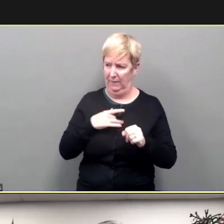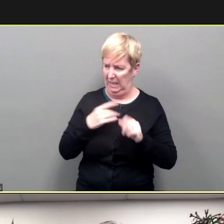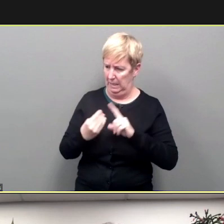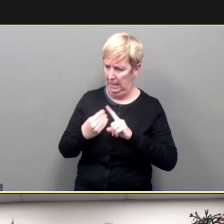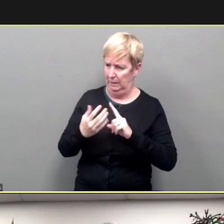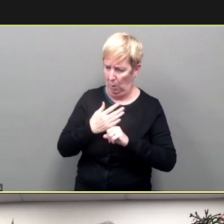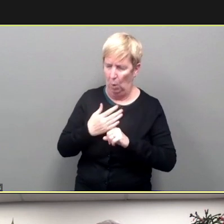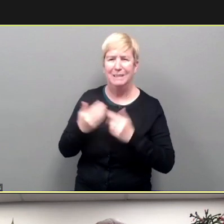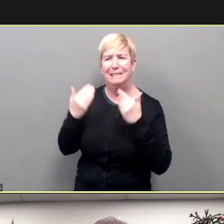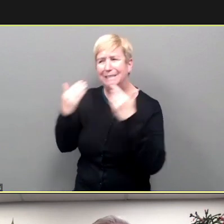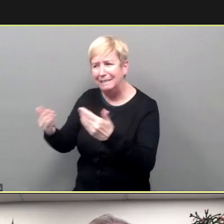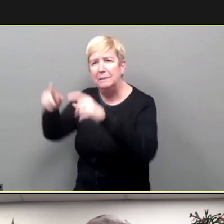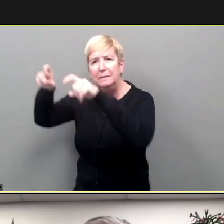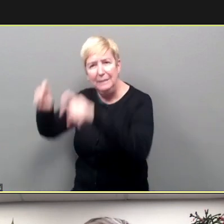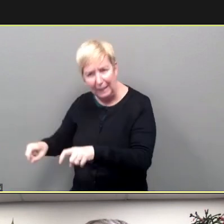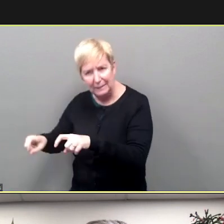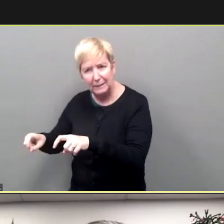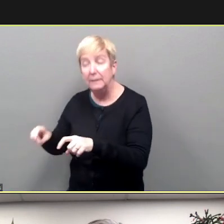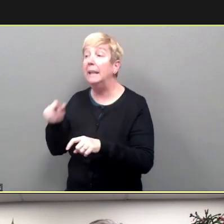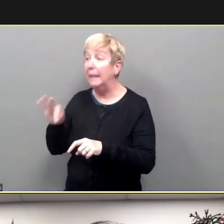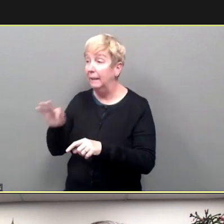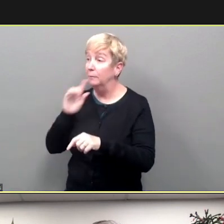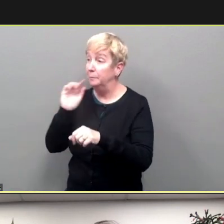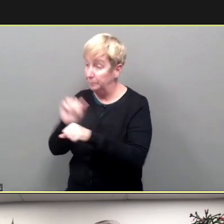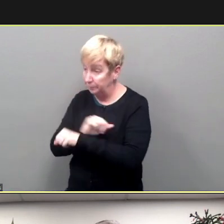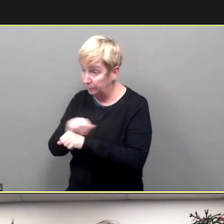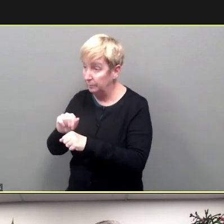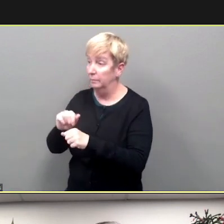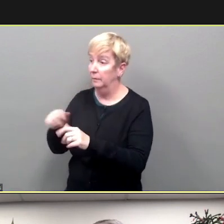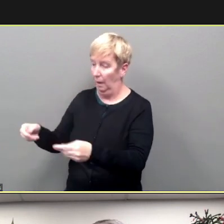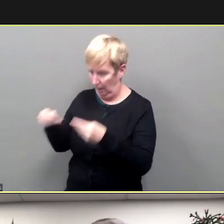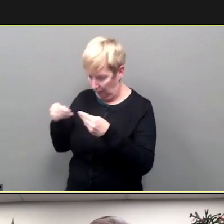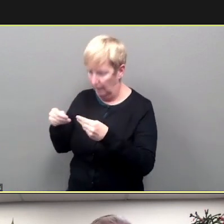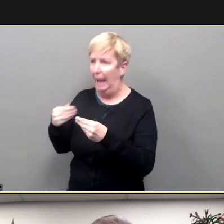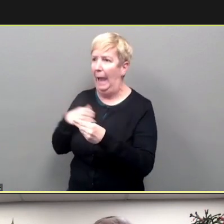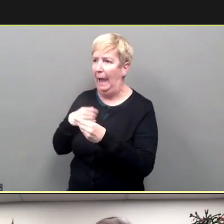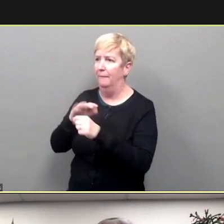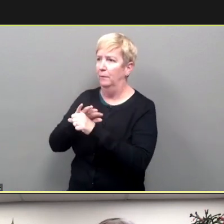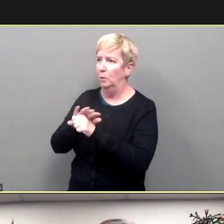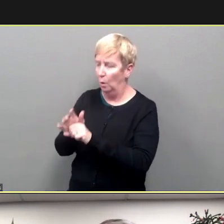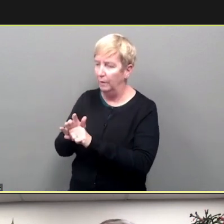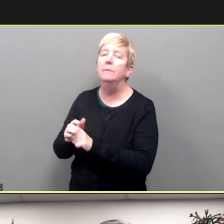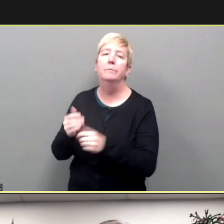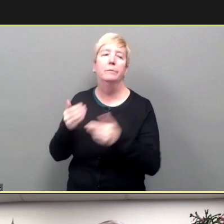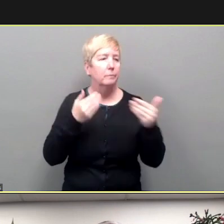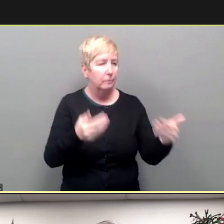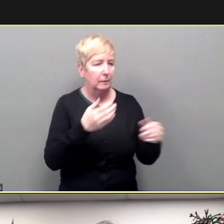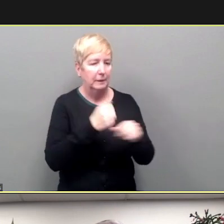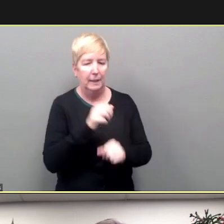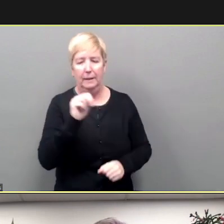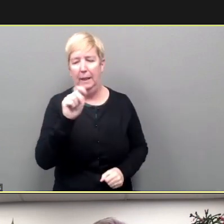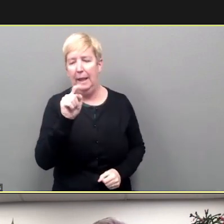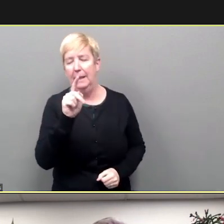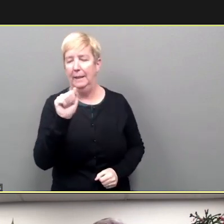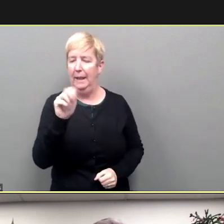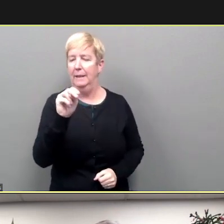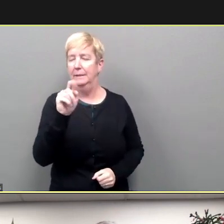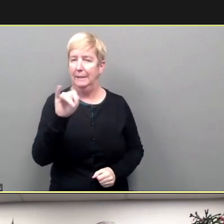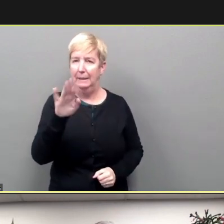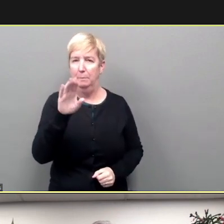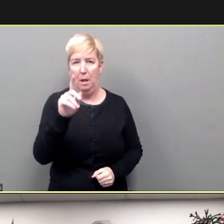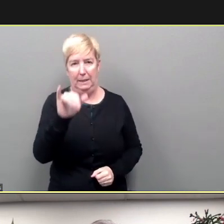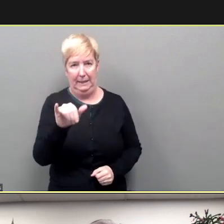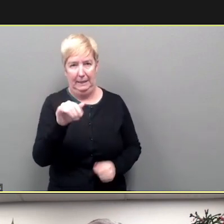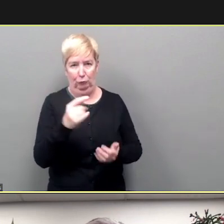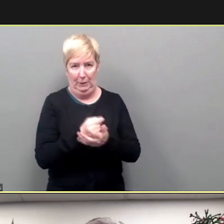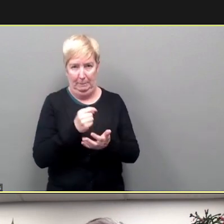tested. If you do have COVID, you have a positive test, get antibody treatment, particularly, and this is for people